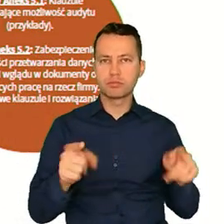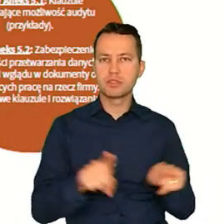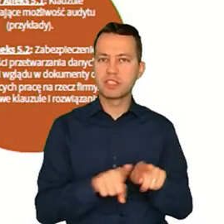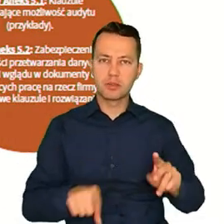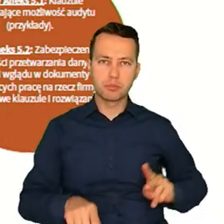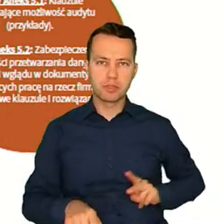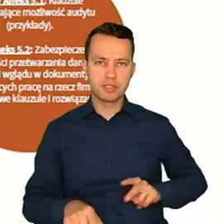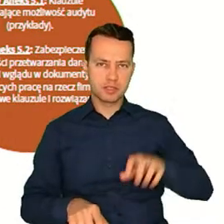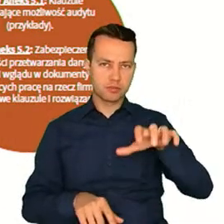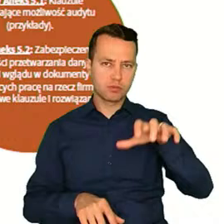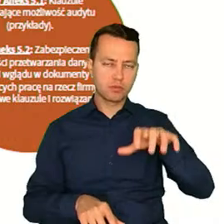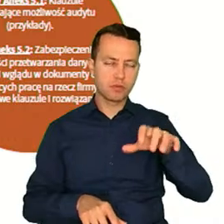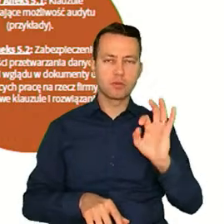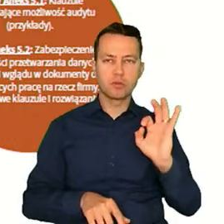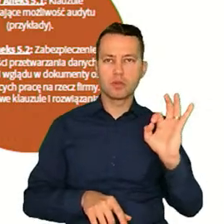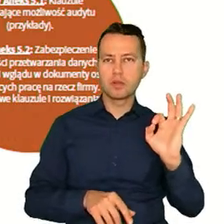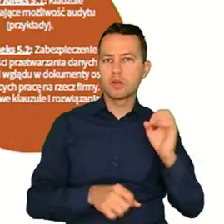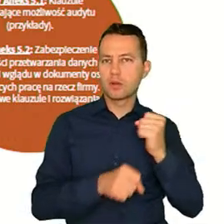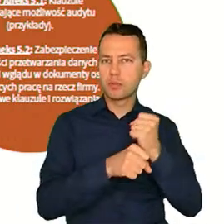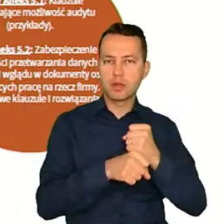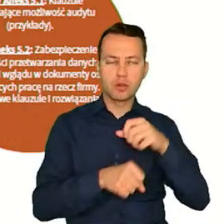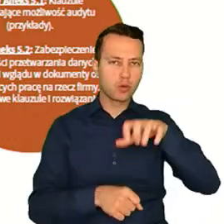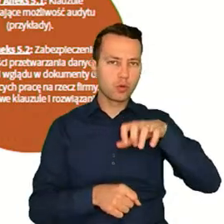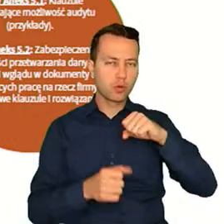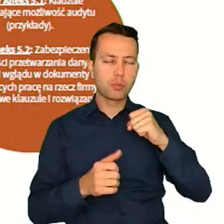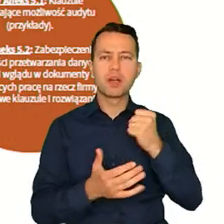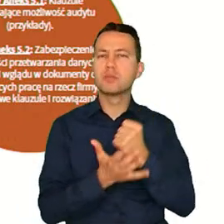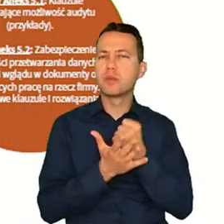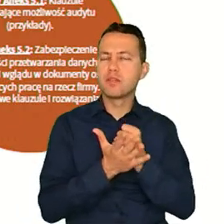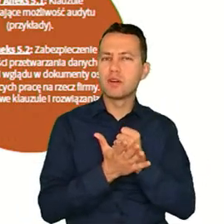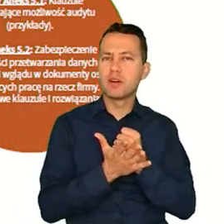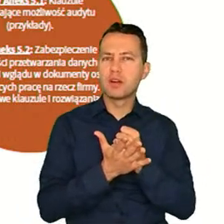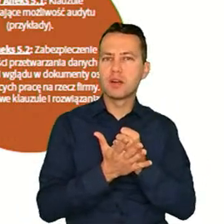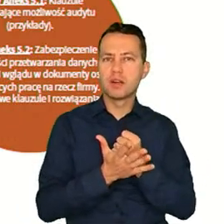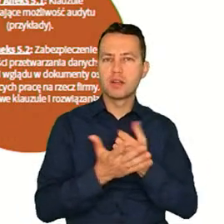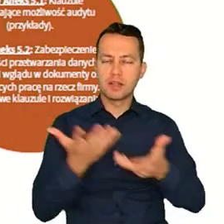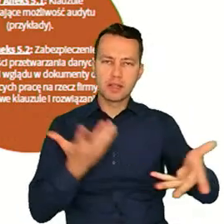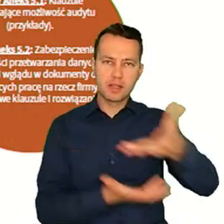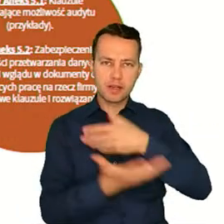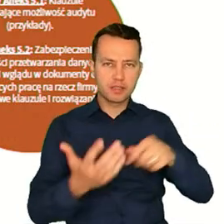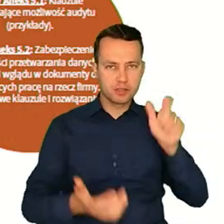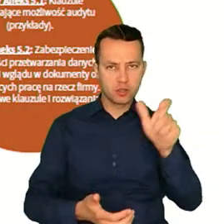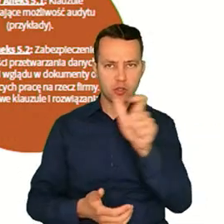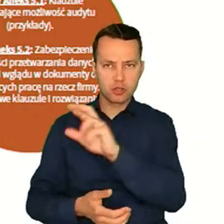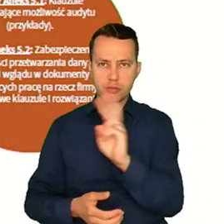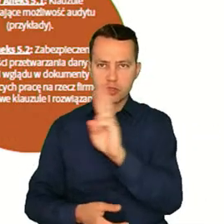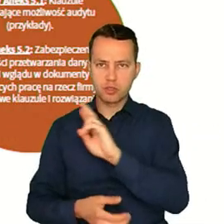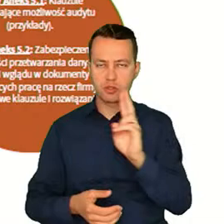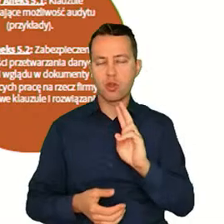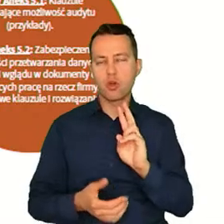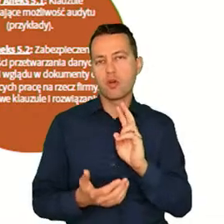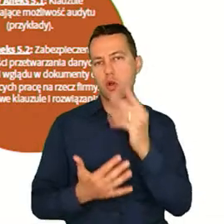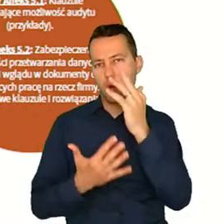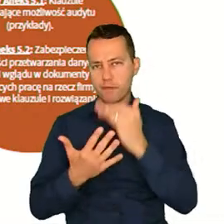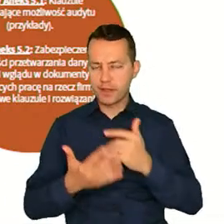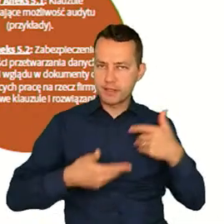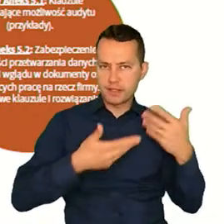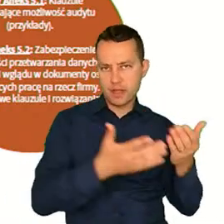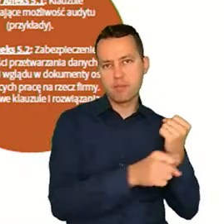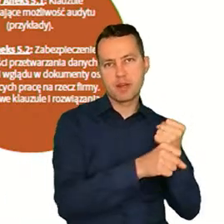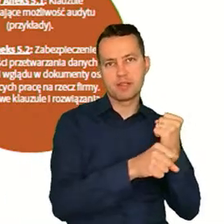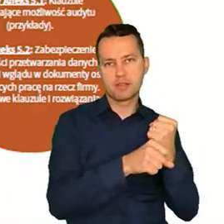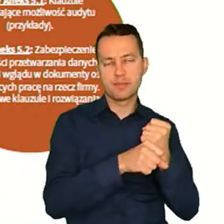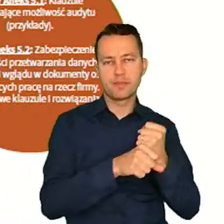who the Minister mentioned and the group operating under it for worker relations,